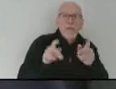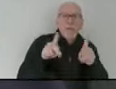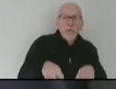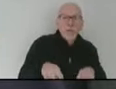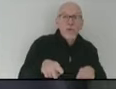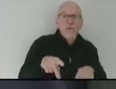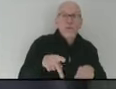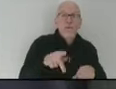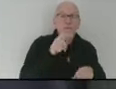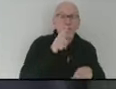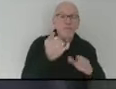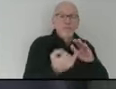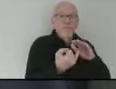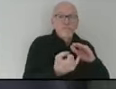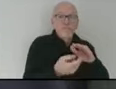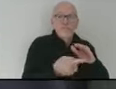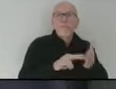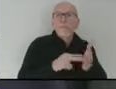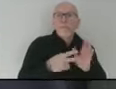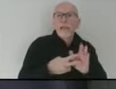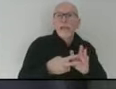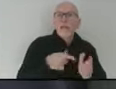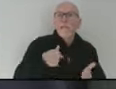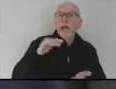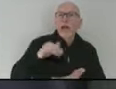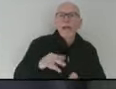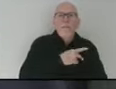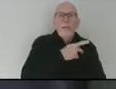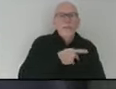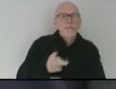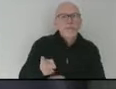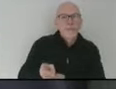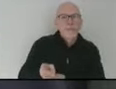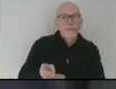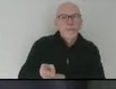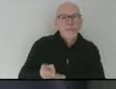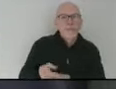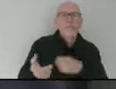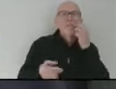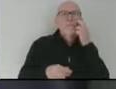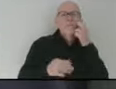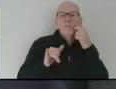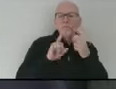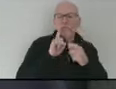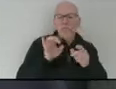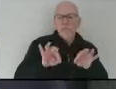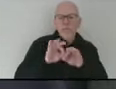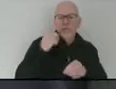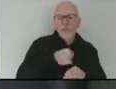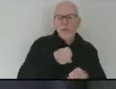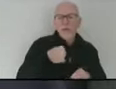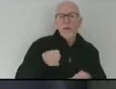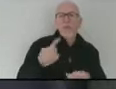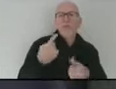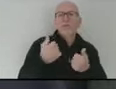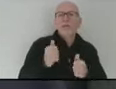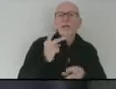means that may be one less patient that we're able to take care of. And so that's really important for us to try to keep